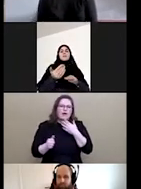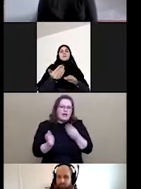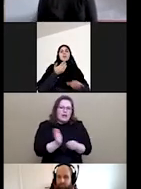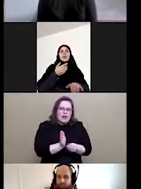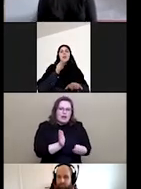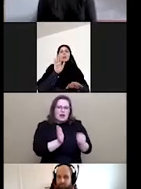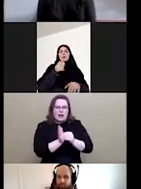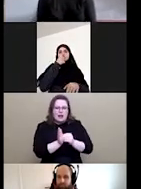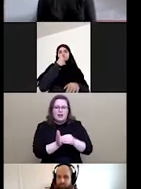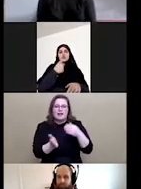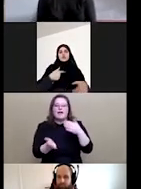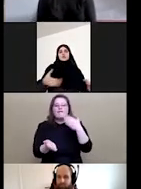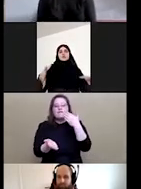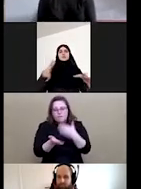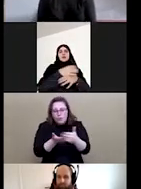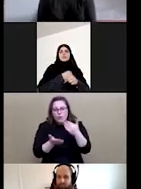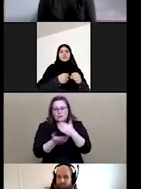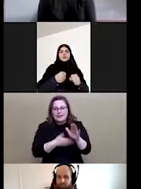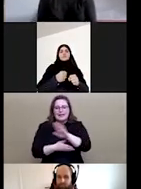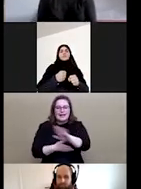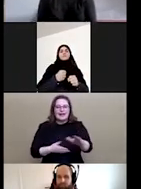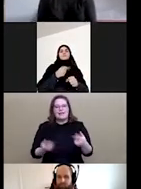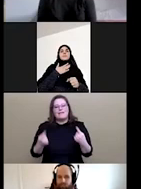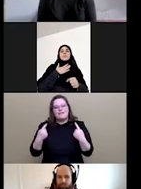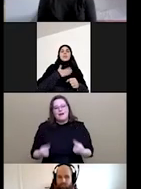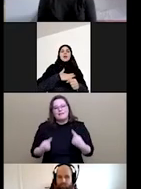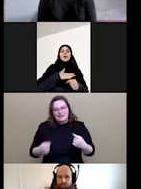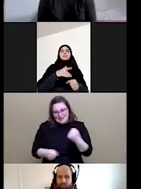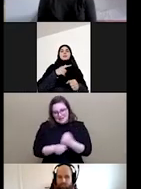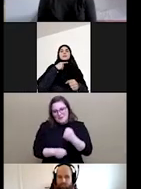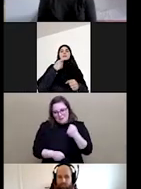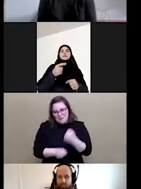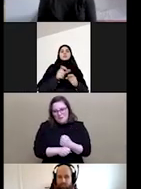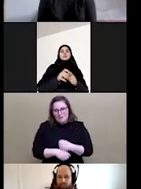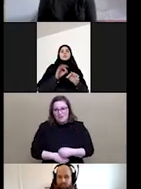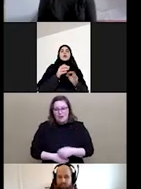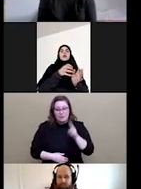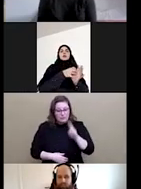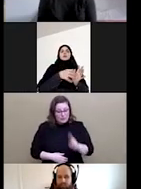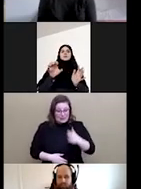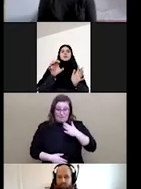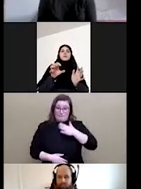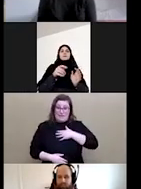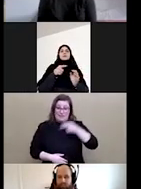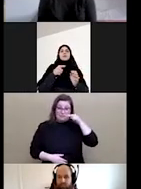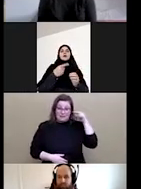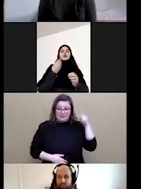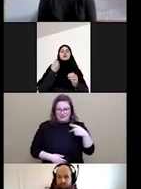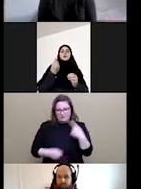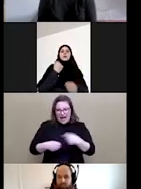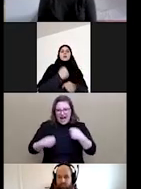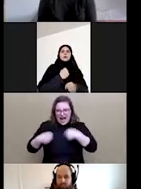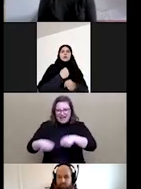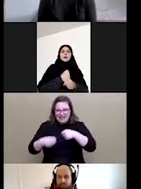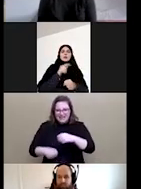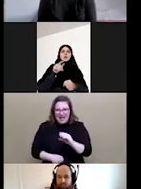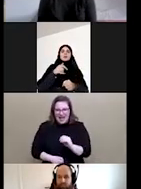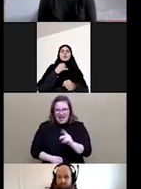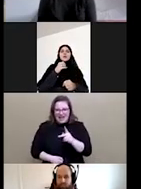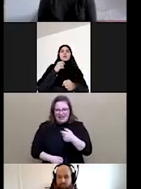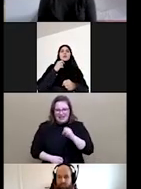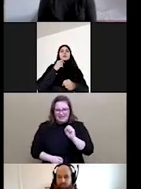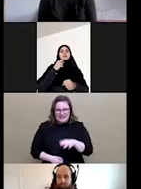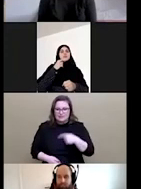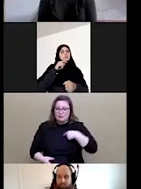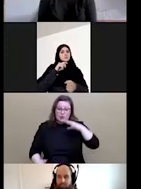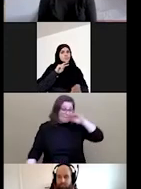good work. You really changed my complete perspective on activism after I had this amazing opportunity to